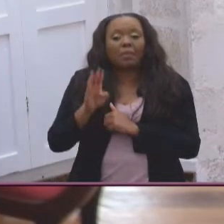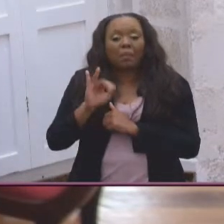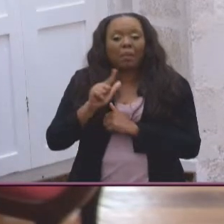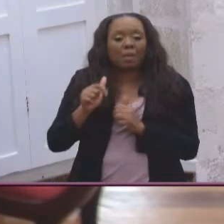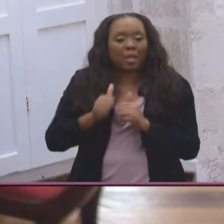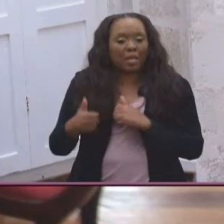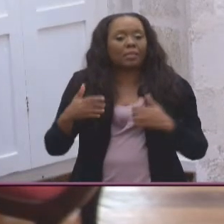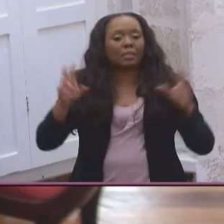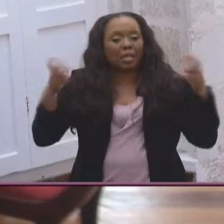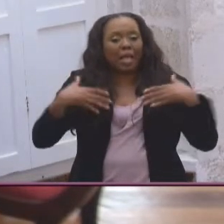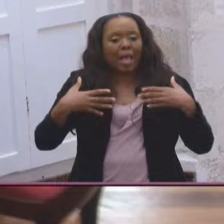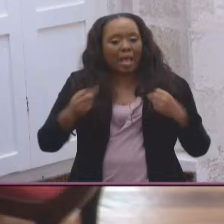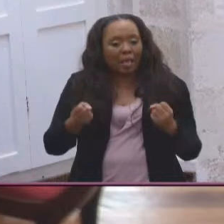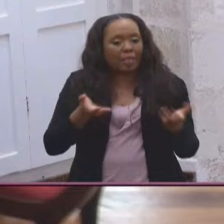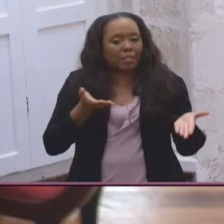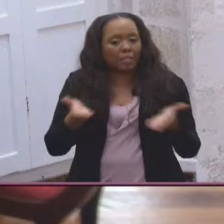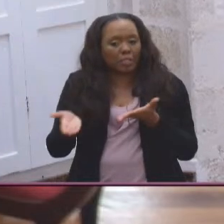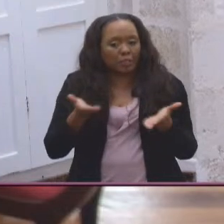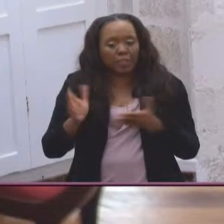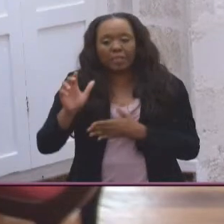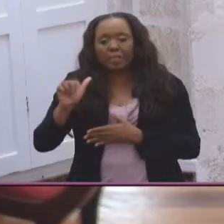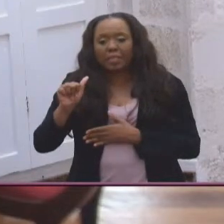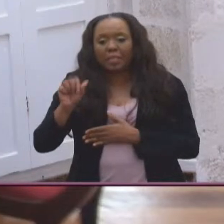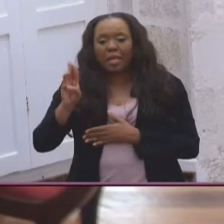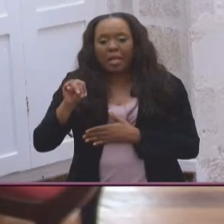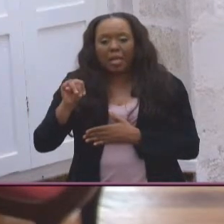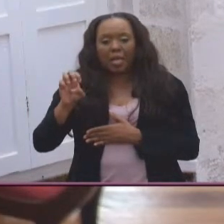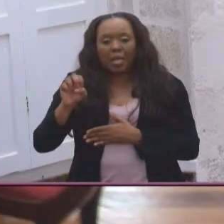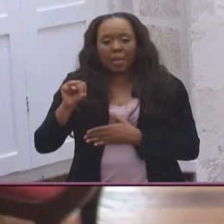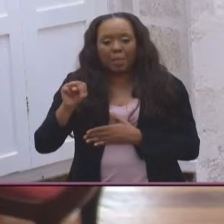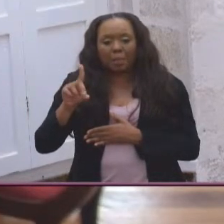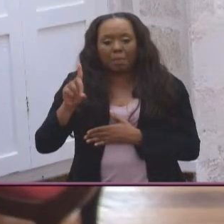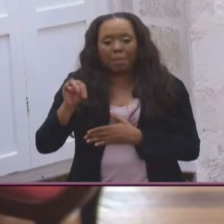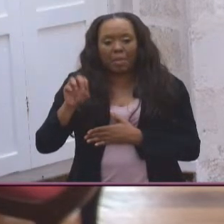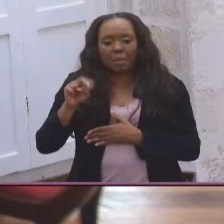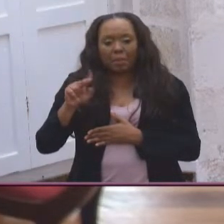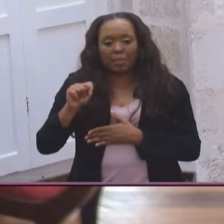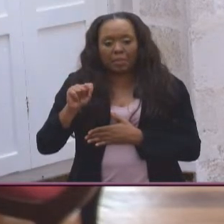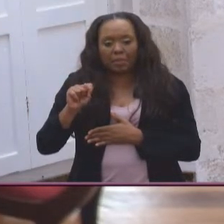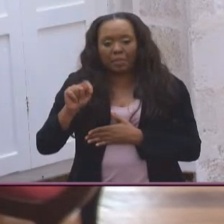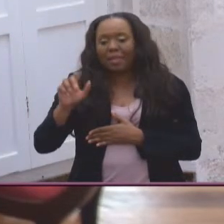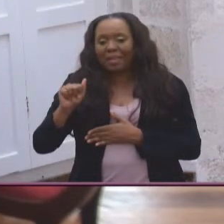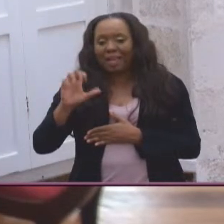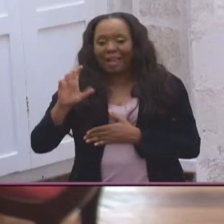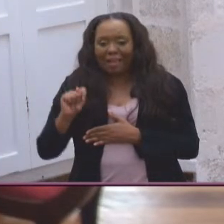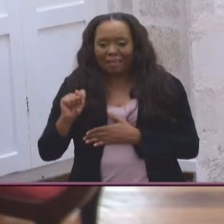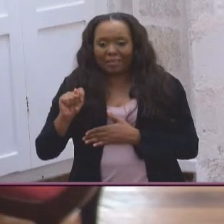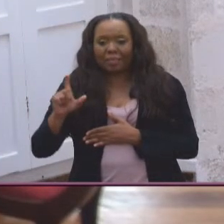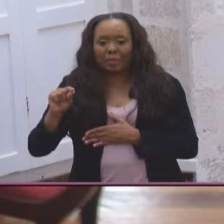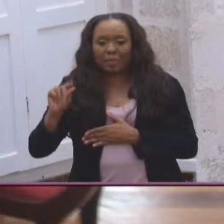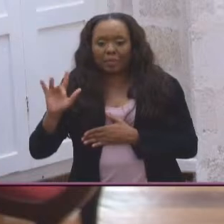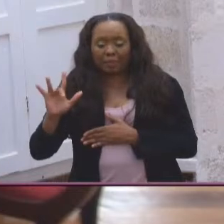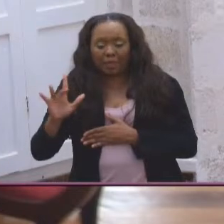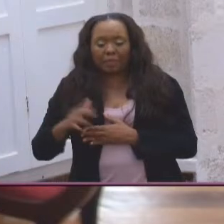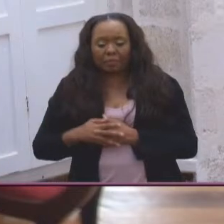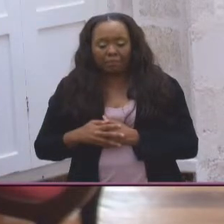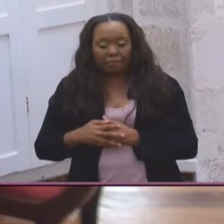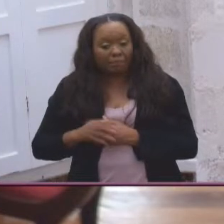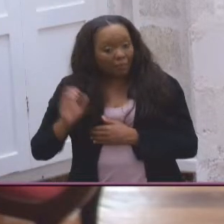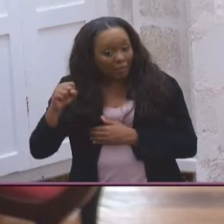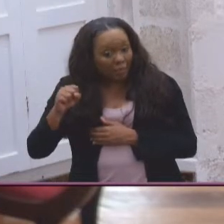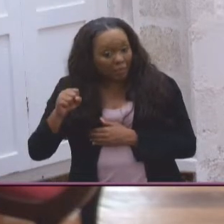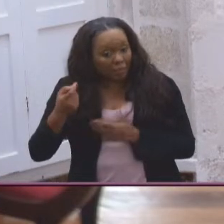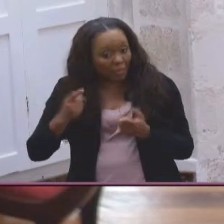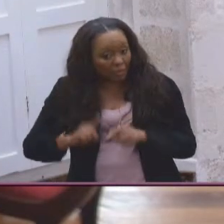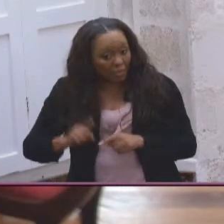Health Services Amendment Act 2025. Will those honourable senators in favour please say aye? Aye. Those